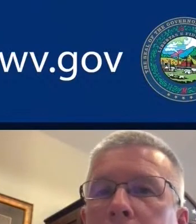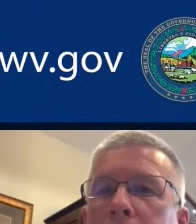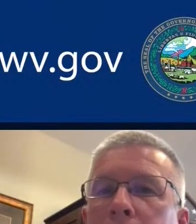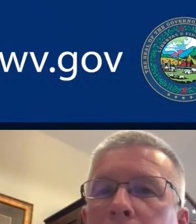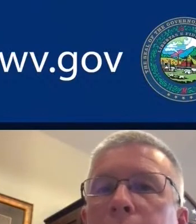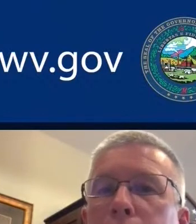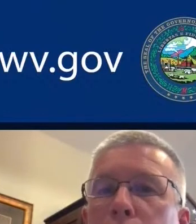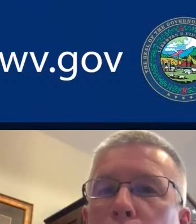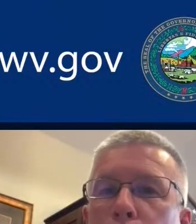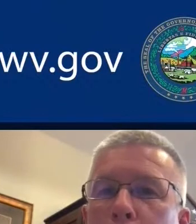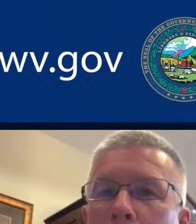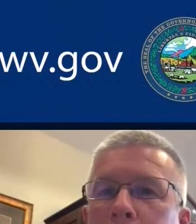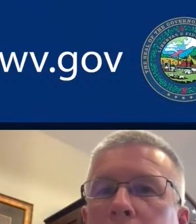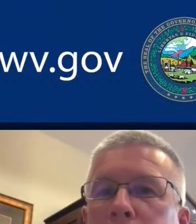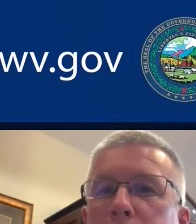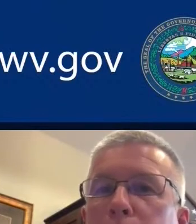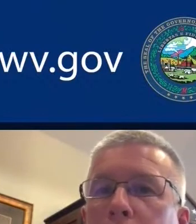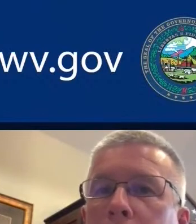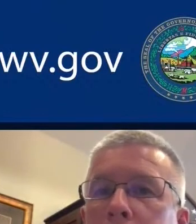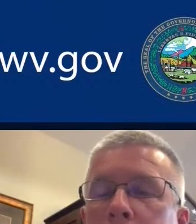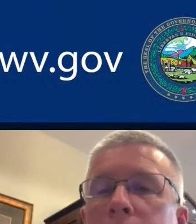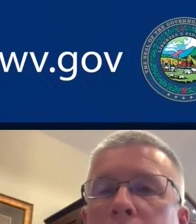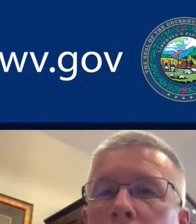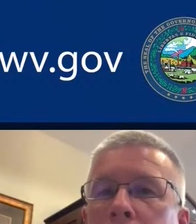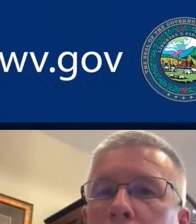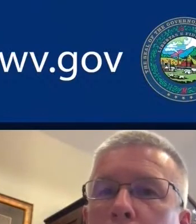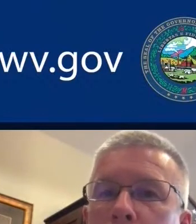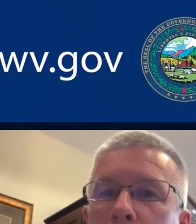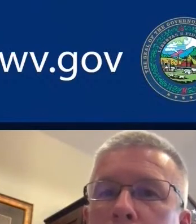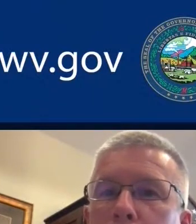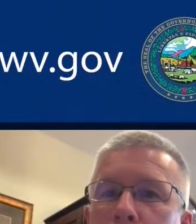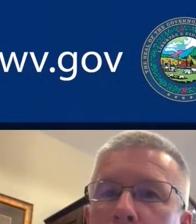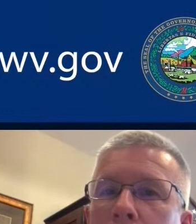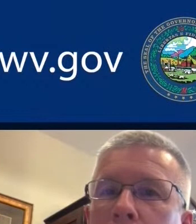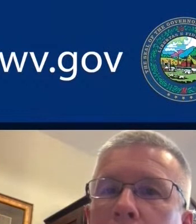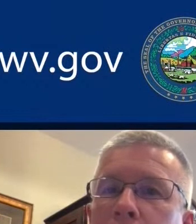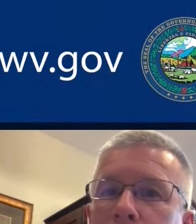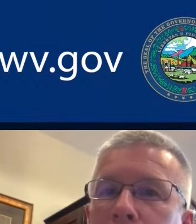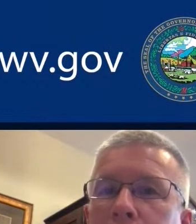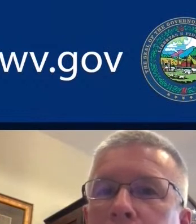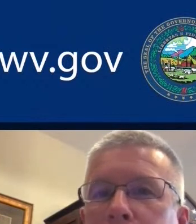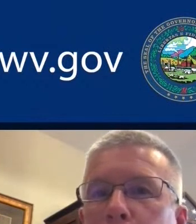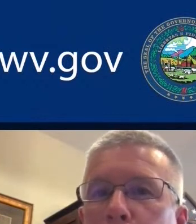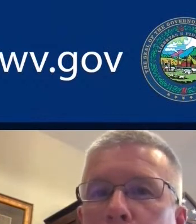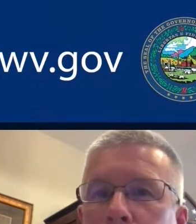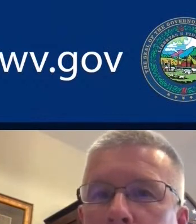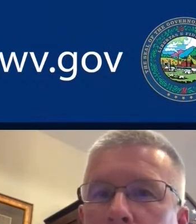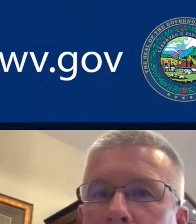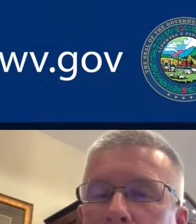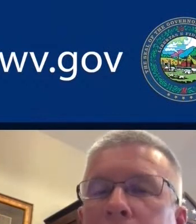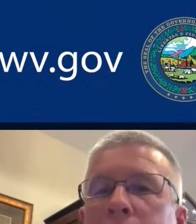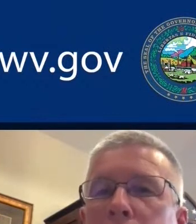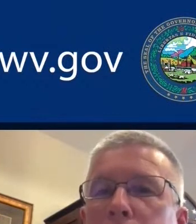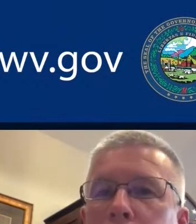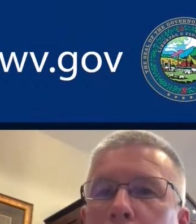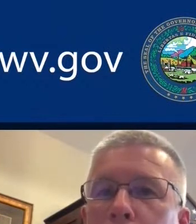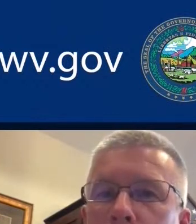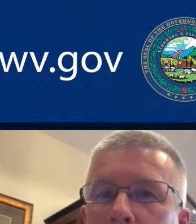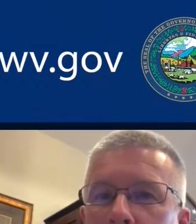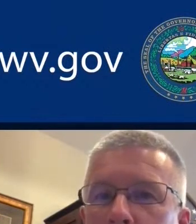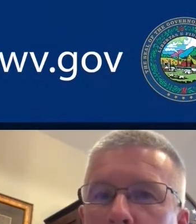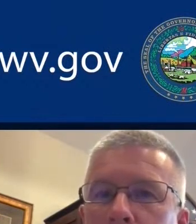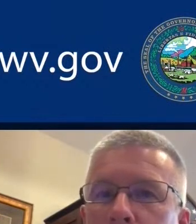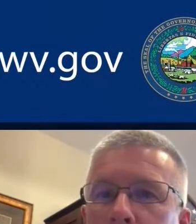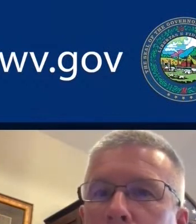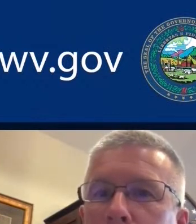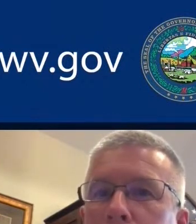And they have a new process in place to do additional check of the data that we receive into the